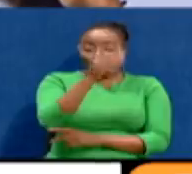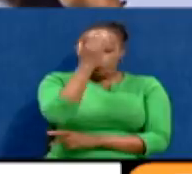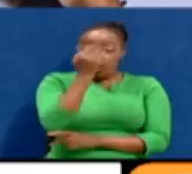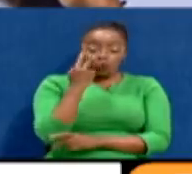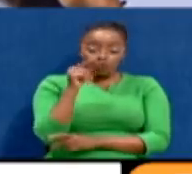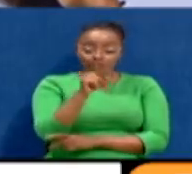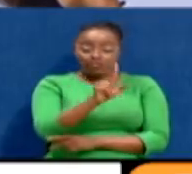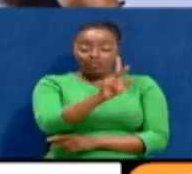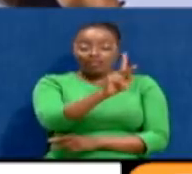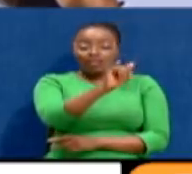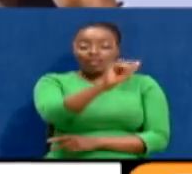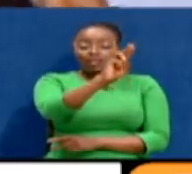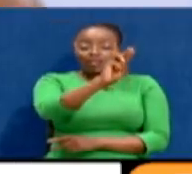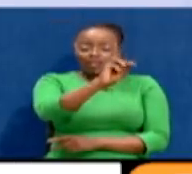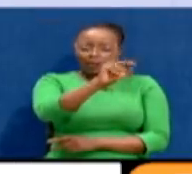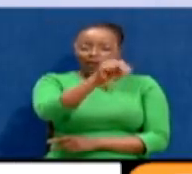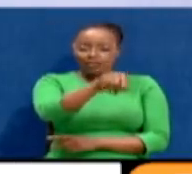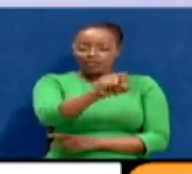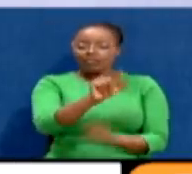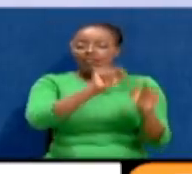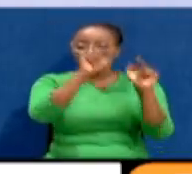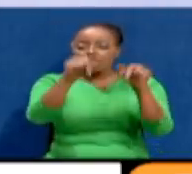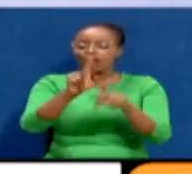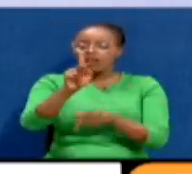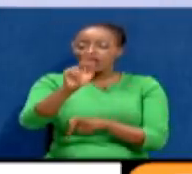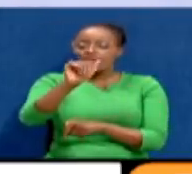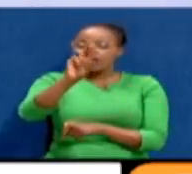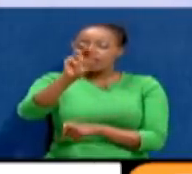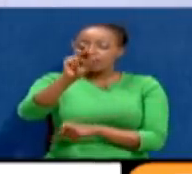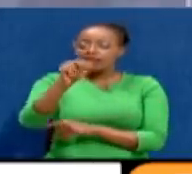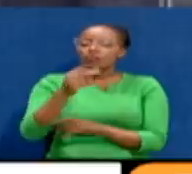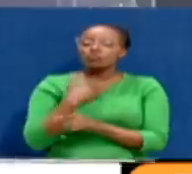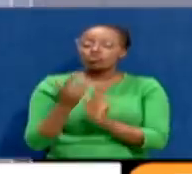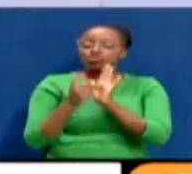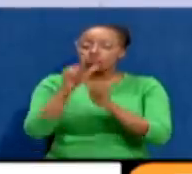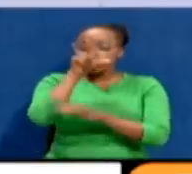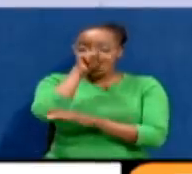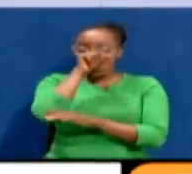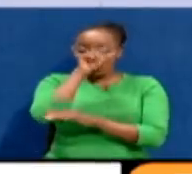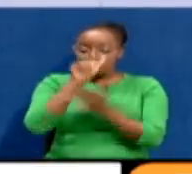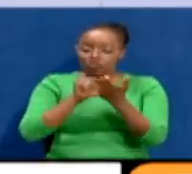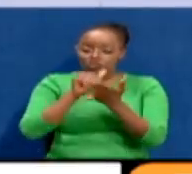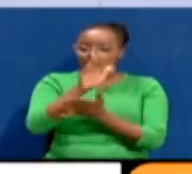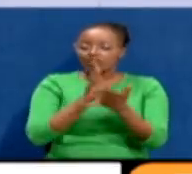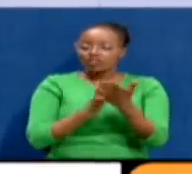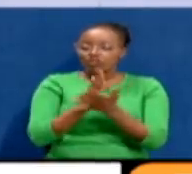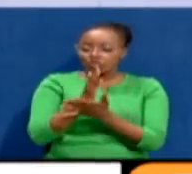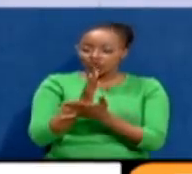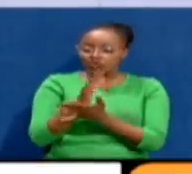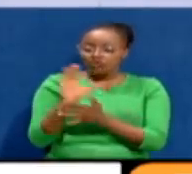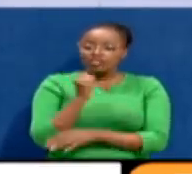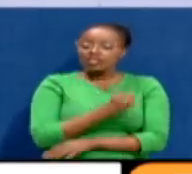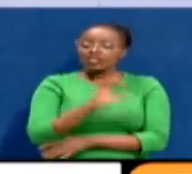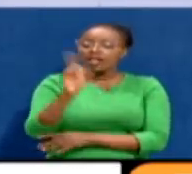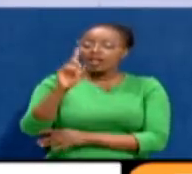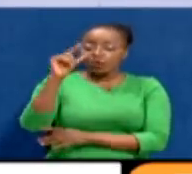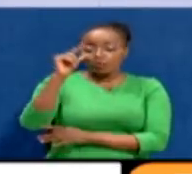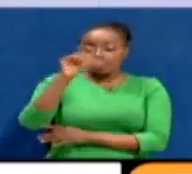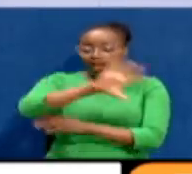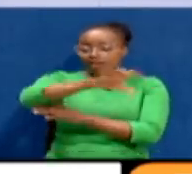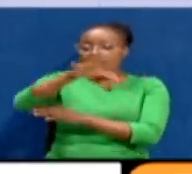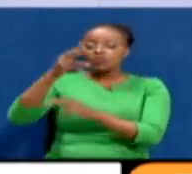saw out there. And for you, Kimani Ichung'wah, I want to show you a tweet that was posted by the Senator of Nairobi